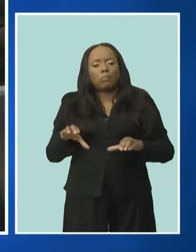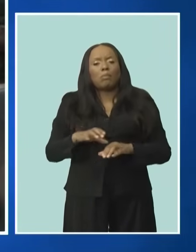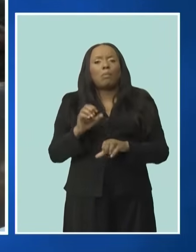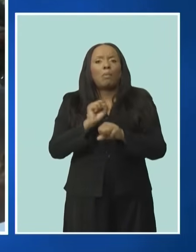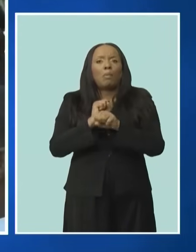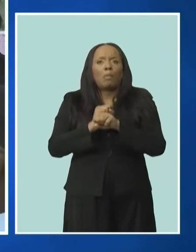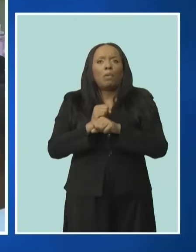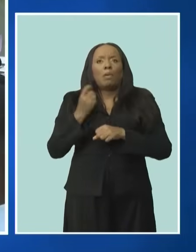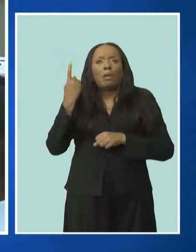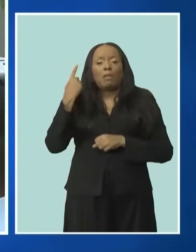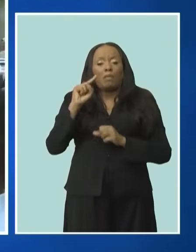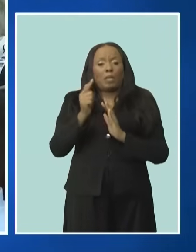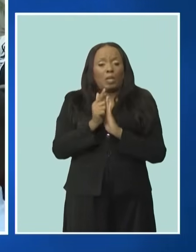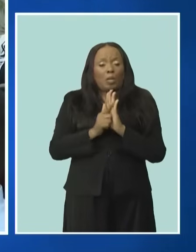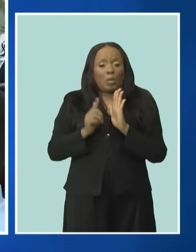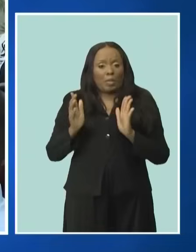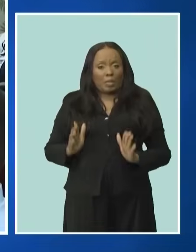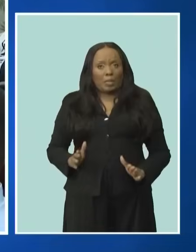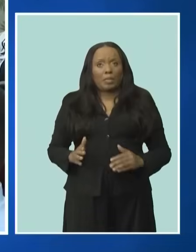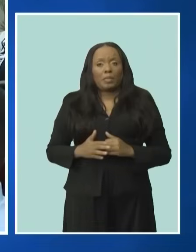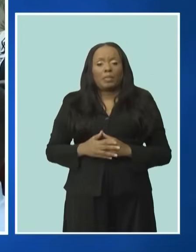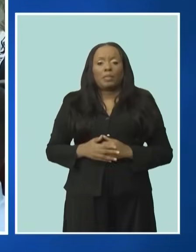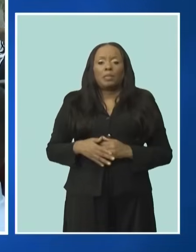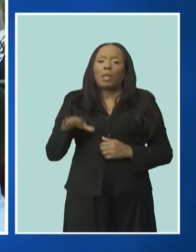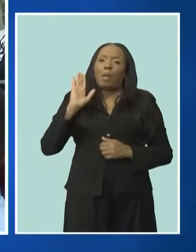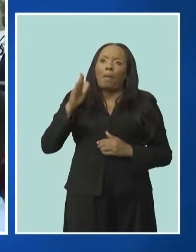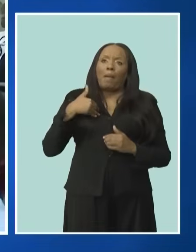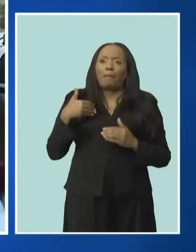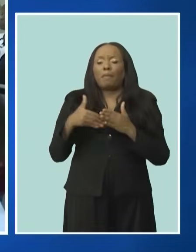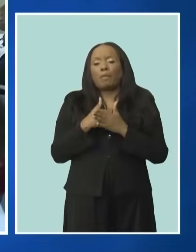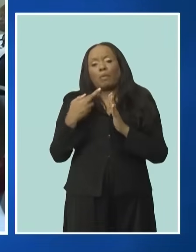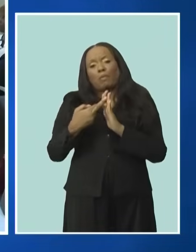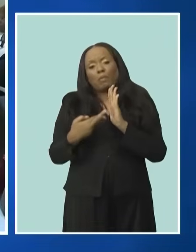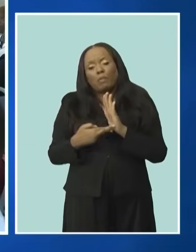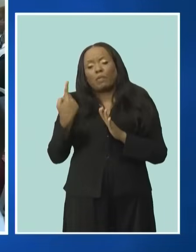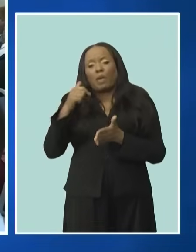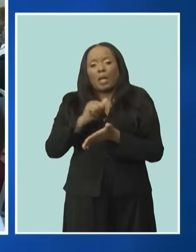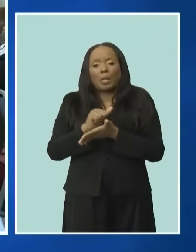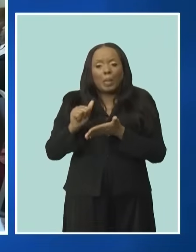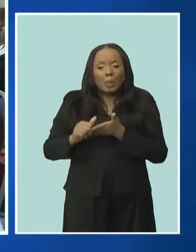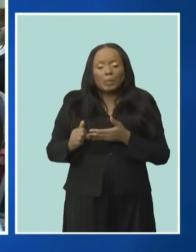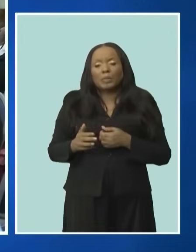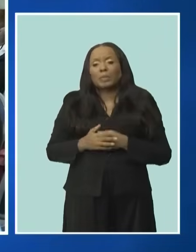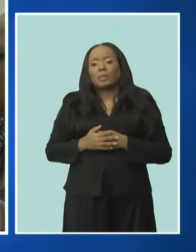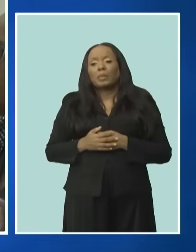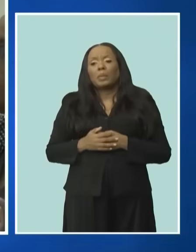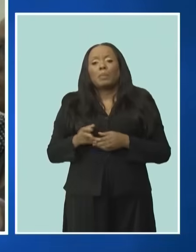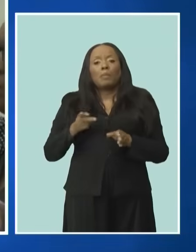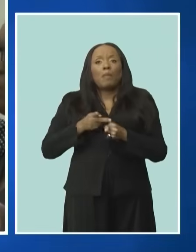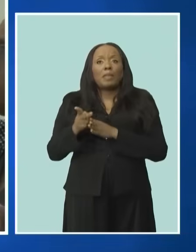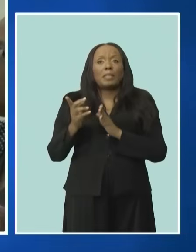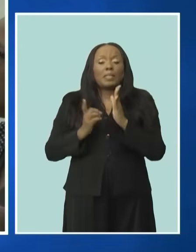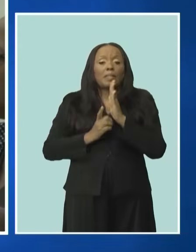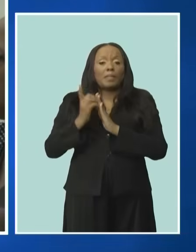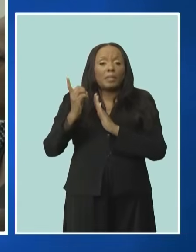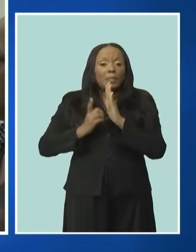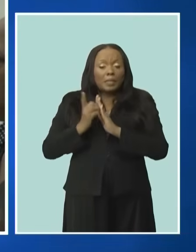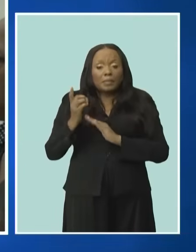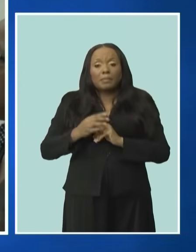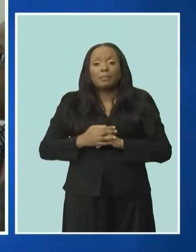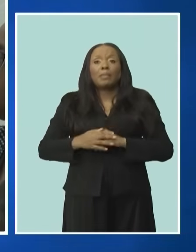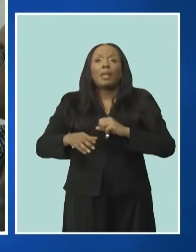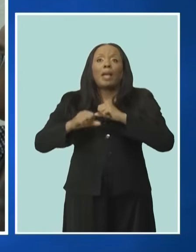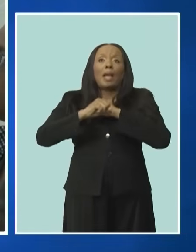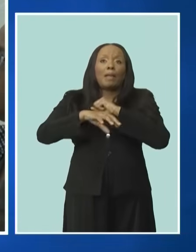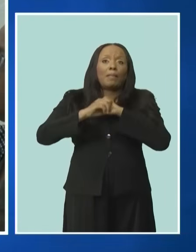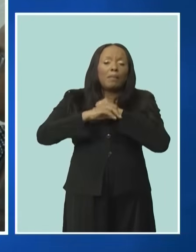bar. He says these relate to new rules for accounting, continuing legal professional development, advertising, and